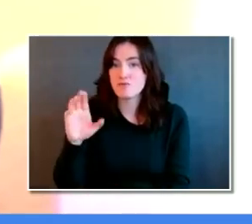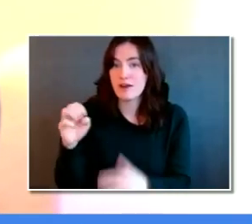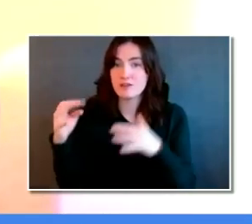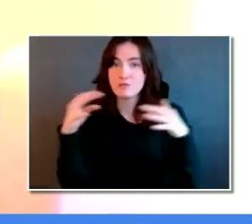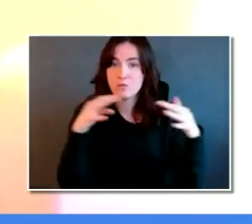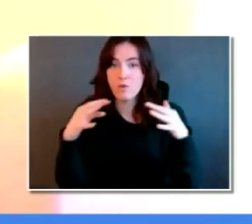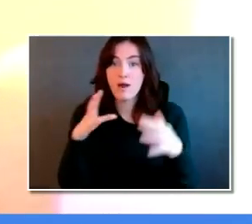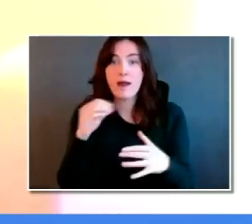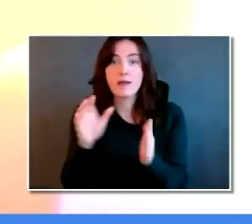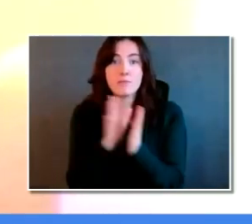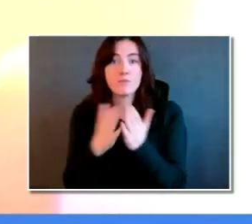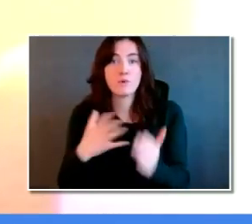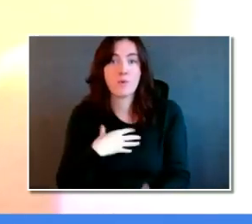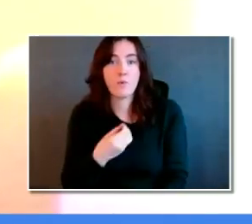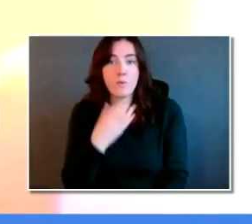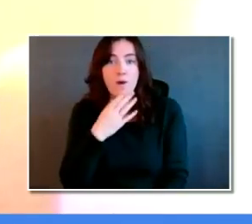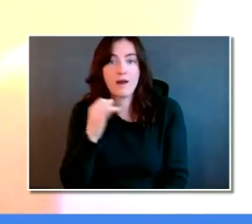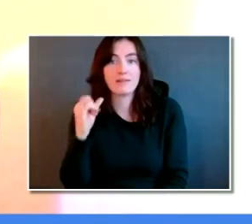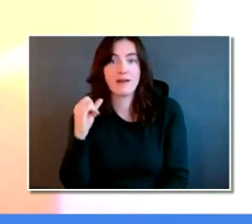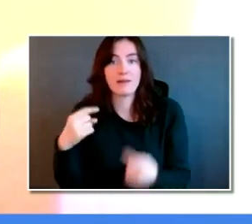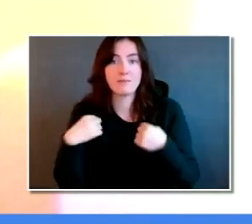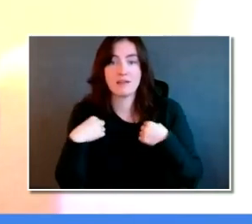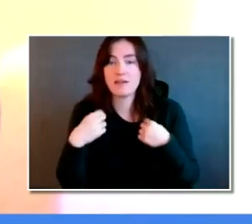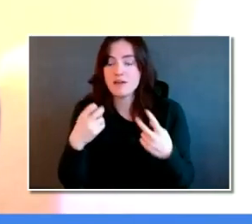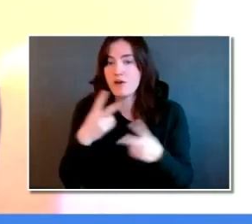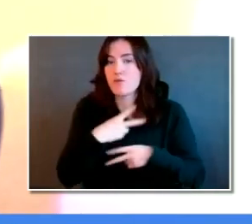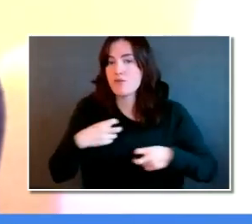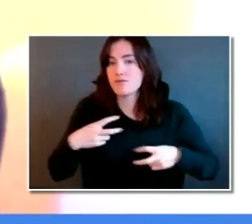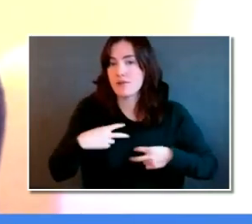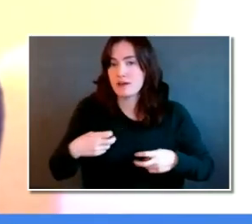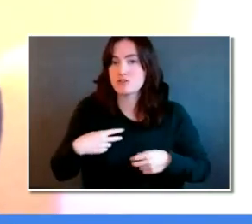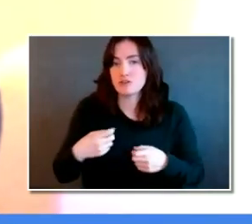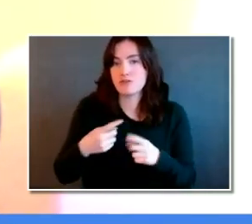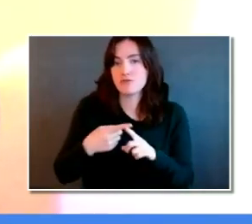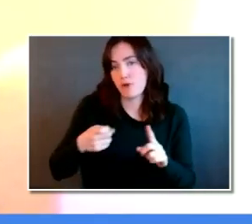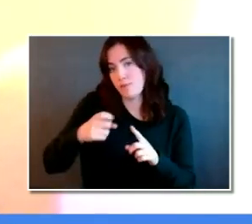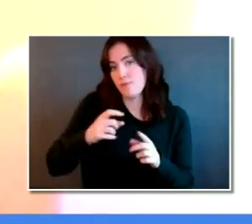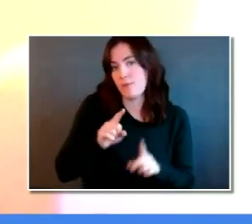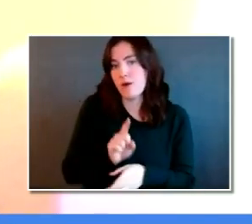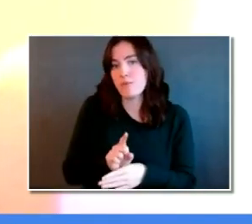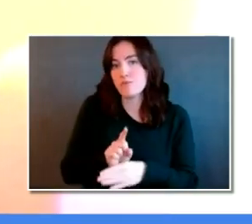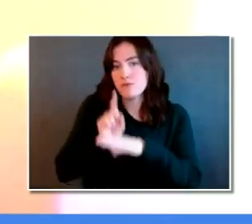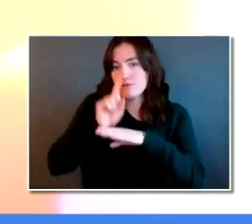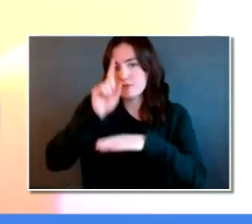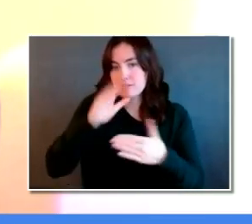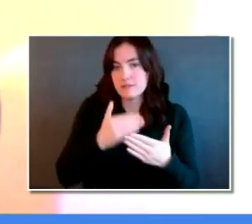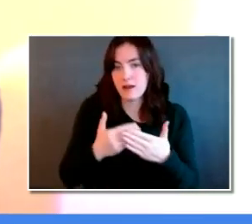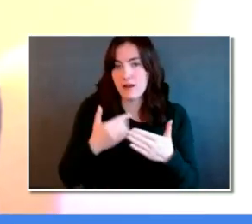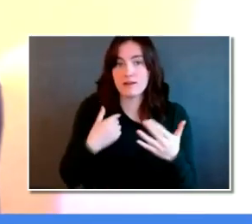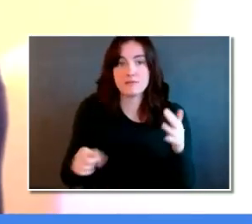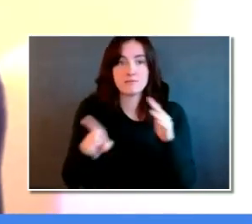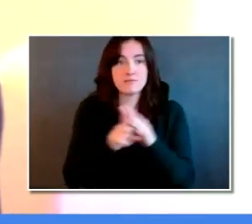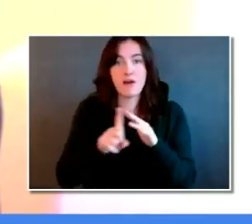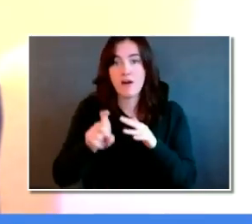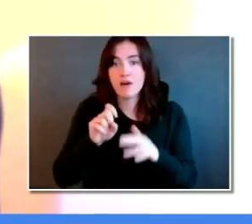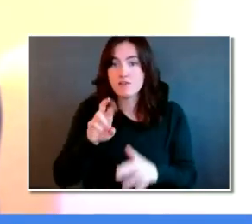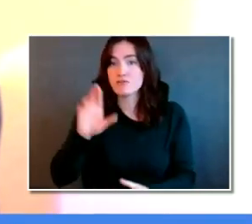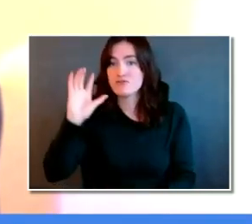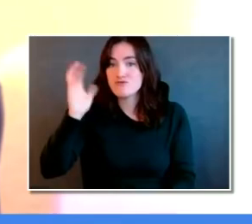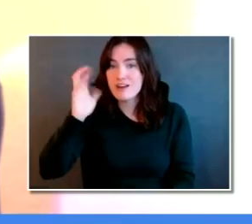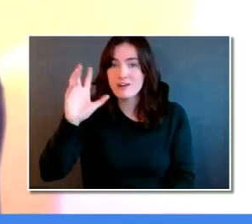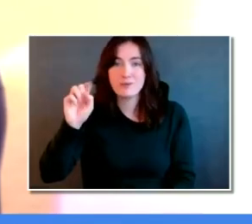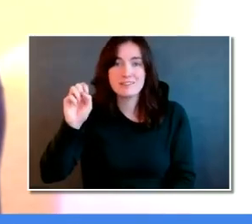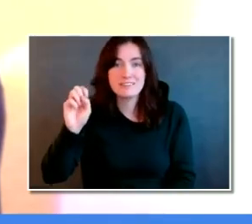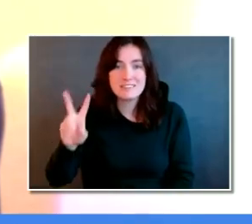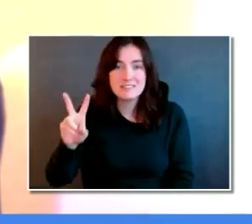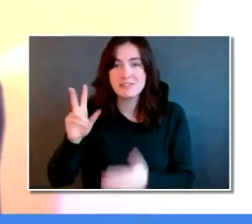Me, Reflections on Race from a Privileged Son. He has appeared on hundreds of radio and television programs and is also a regular contributor